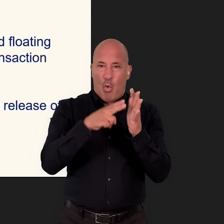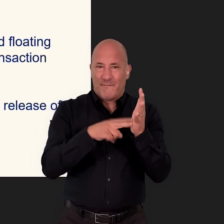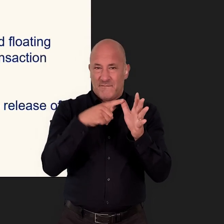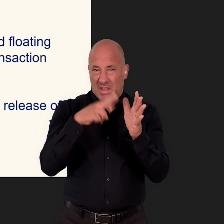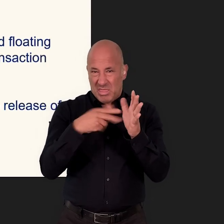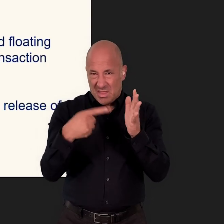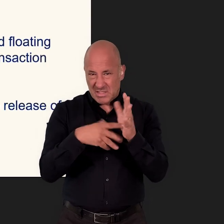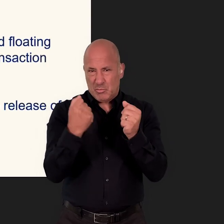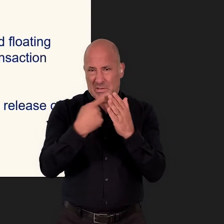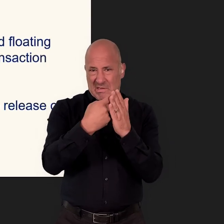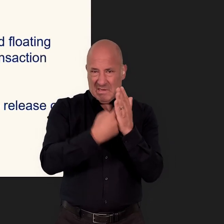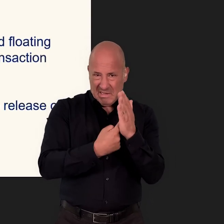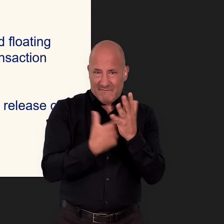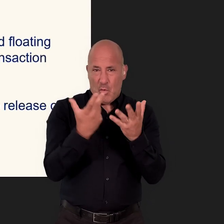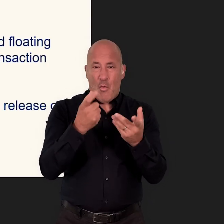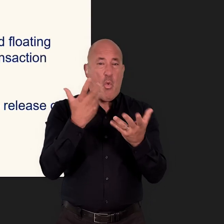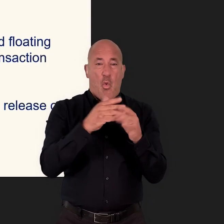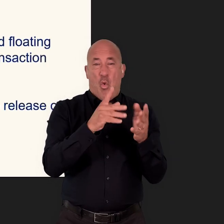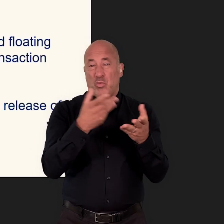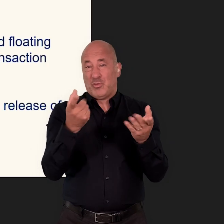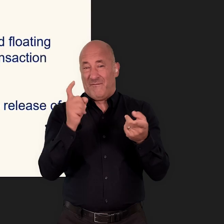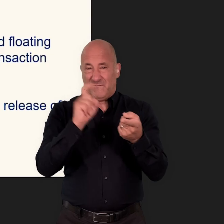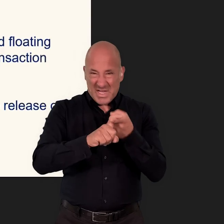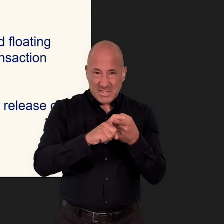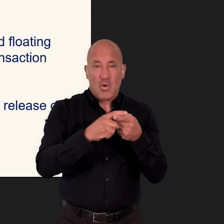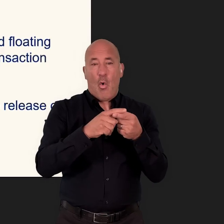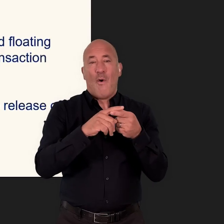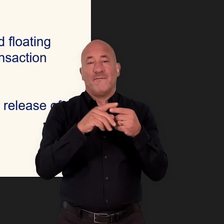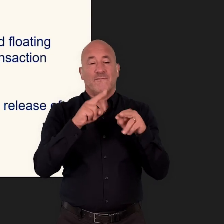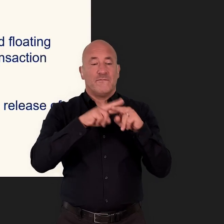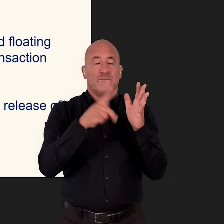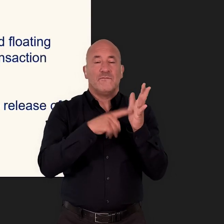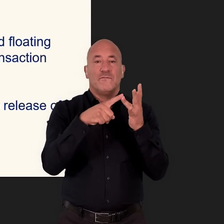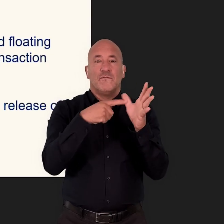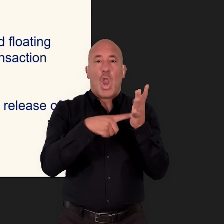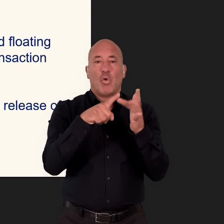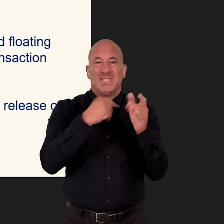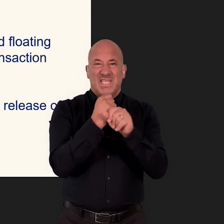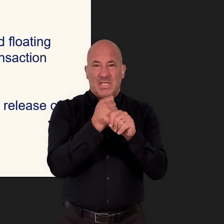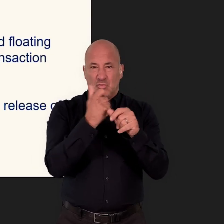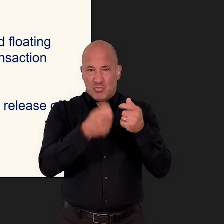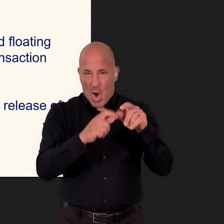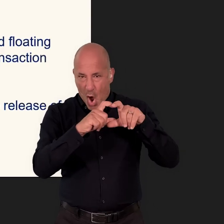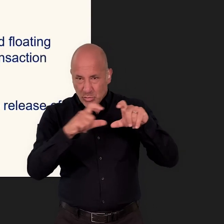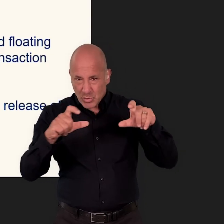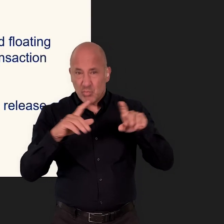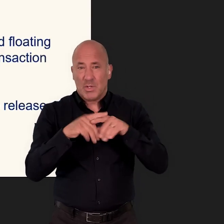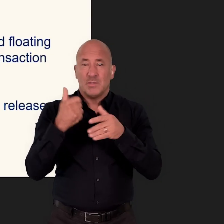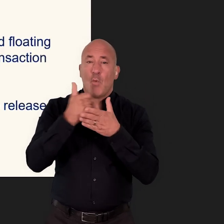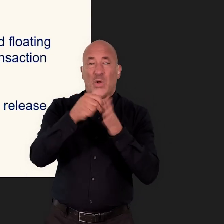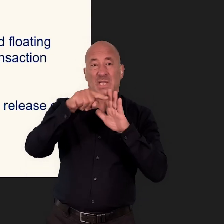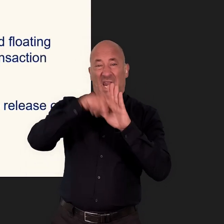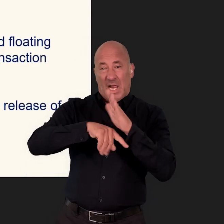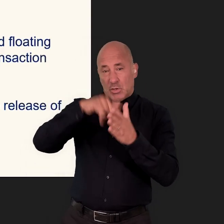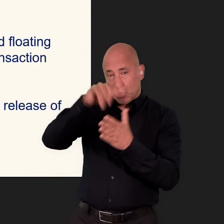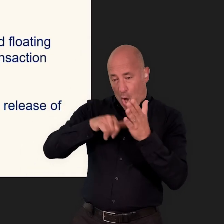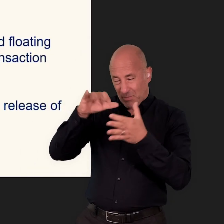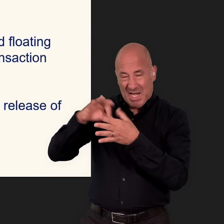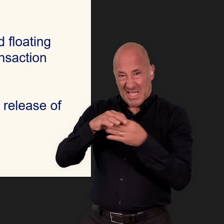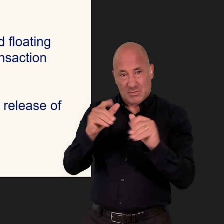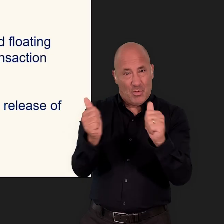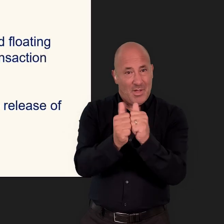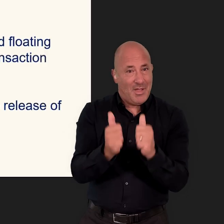covenant with restriction on title to a fixed and floating charge, together with supporting legal documents relevant